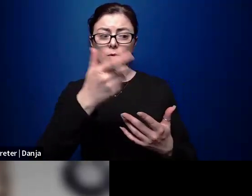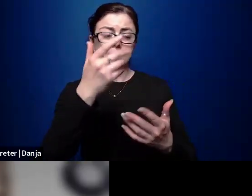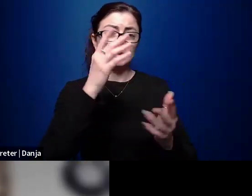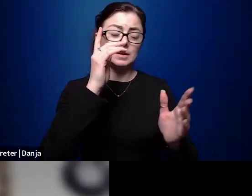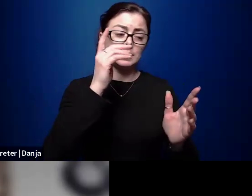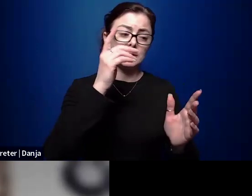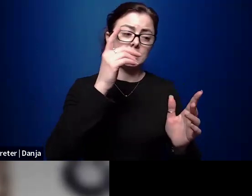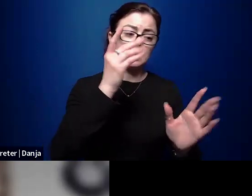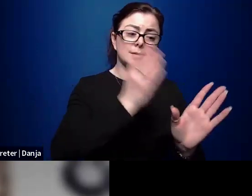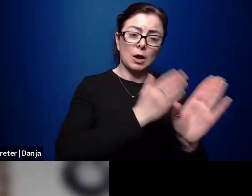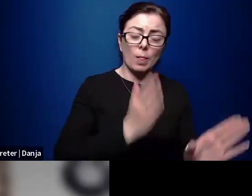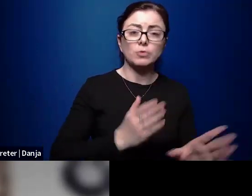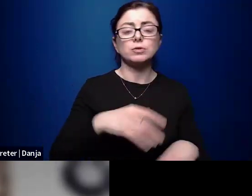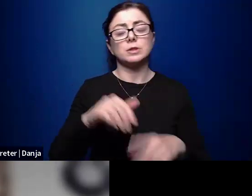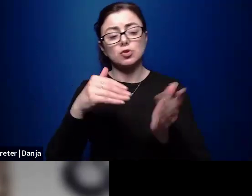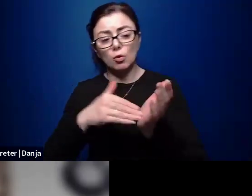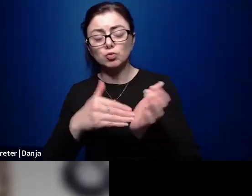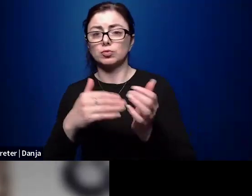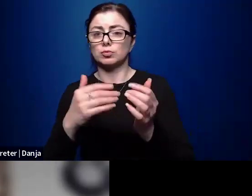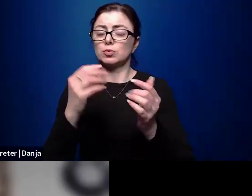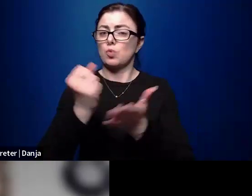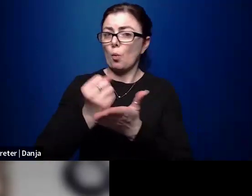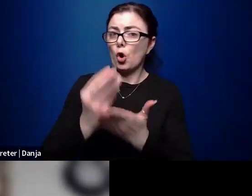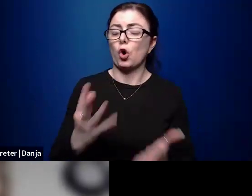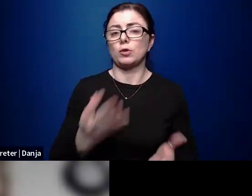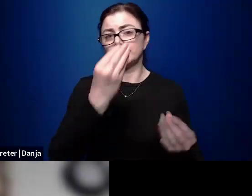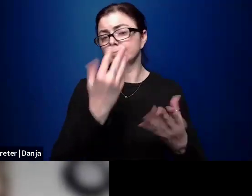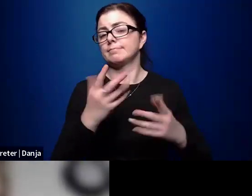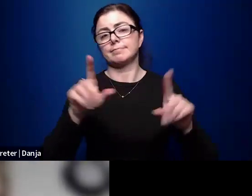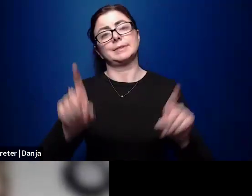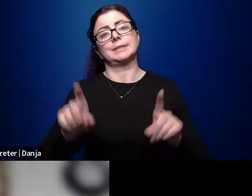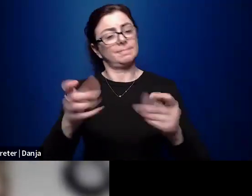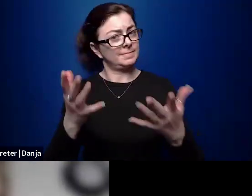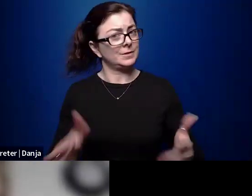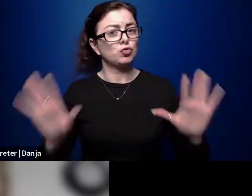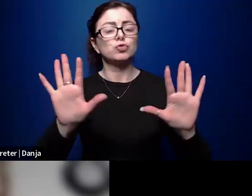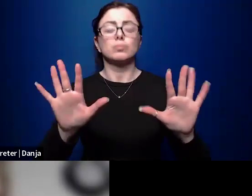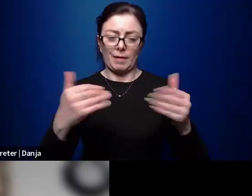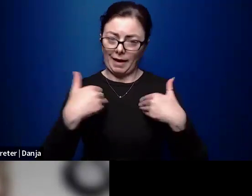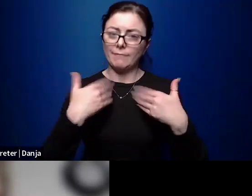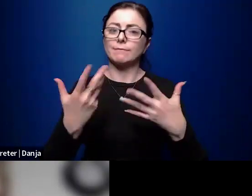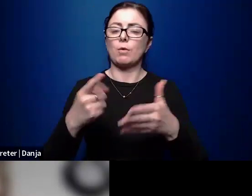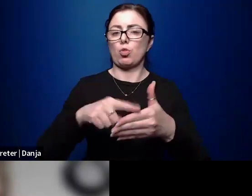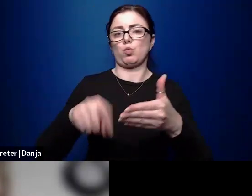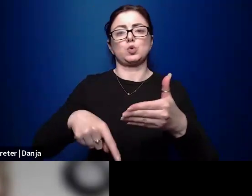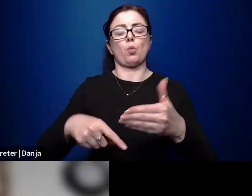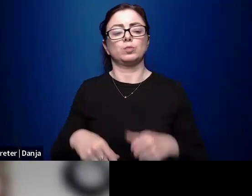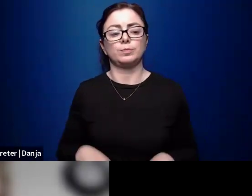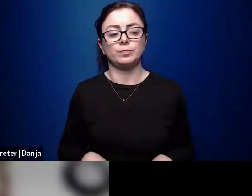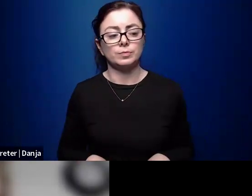say the tests are done. We have the result. They told me it